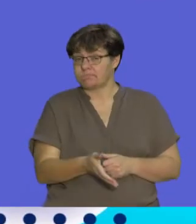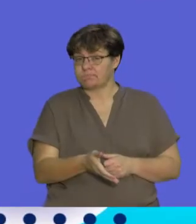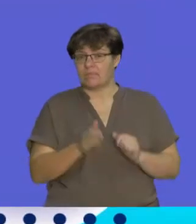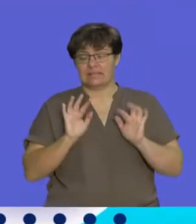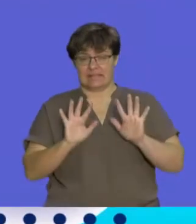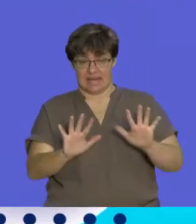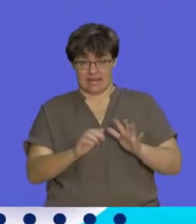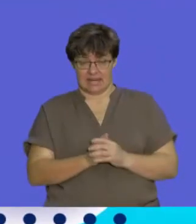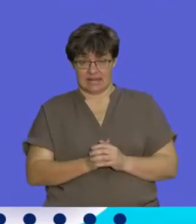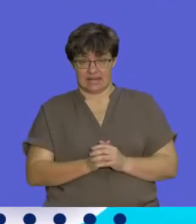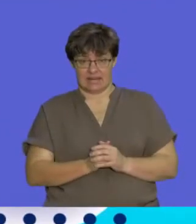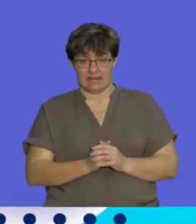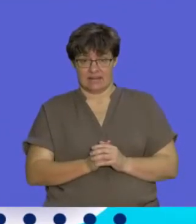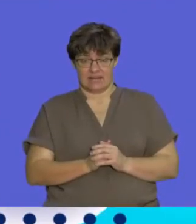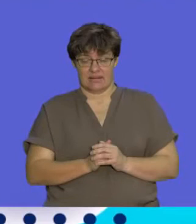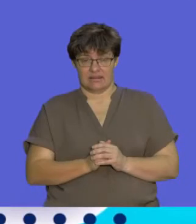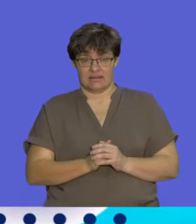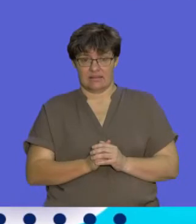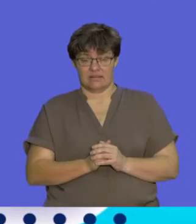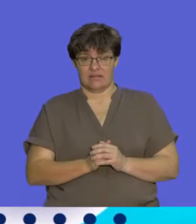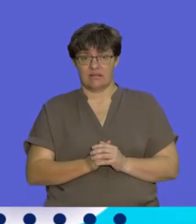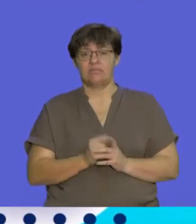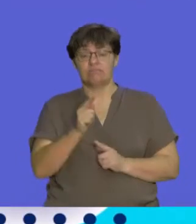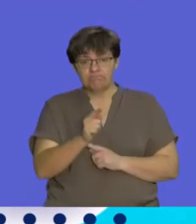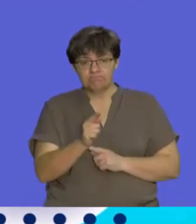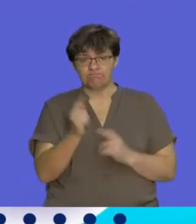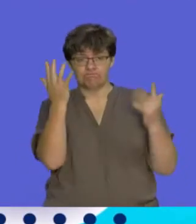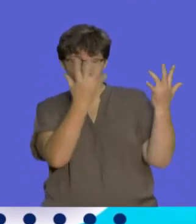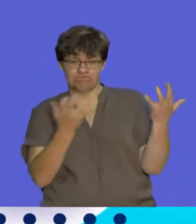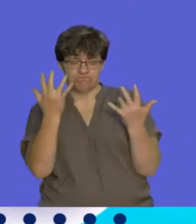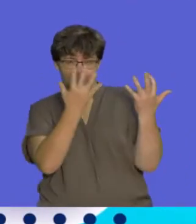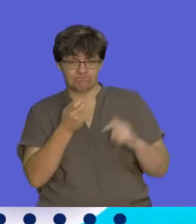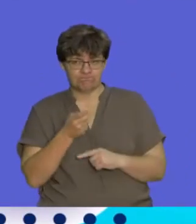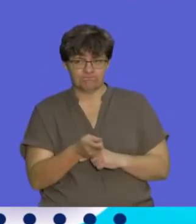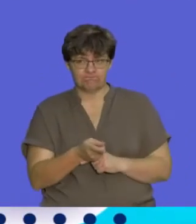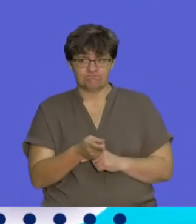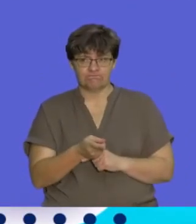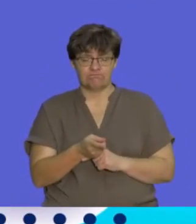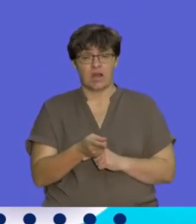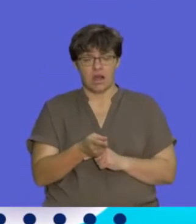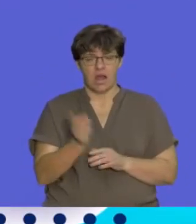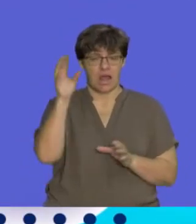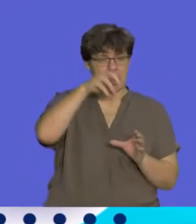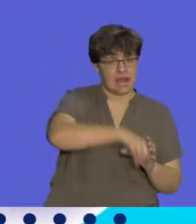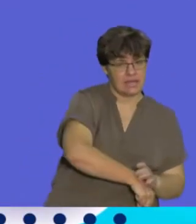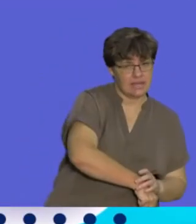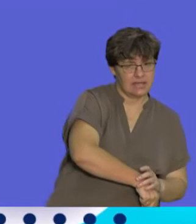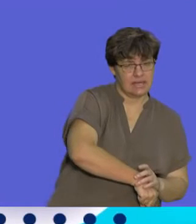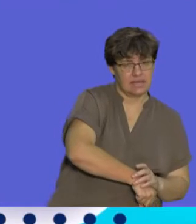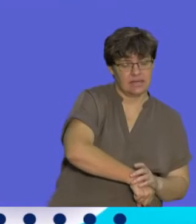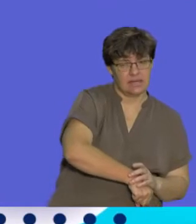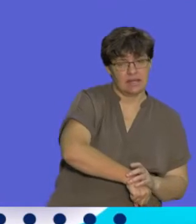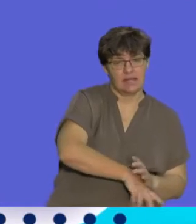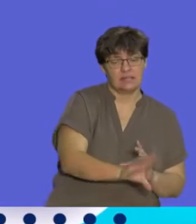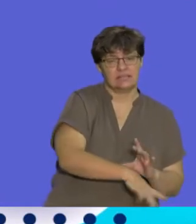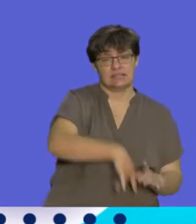10. And if we were to calculate the probability of putting our hand in and selecting